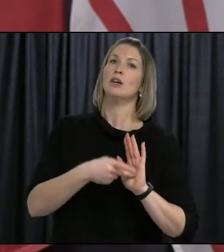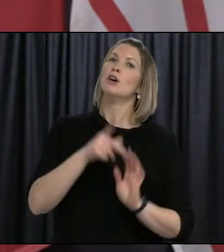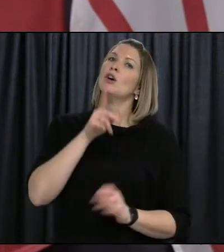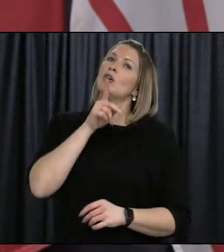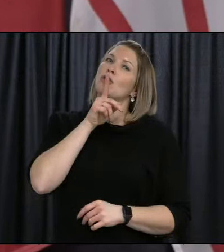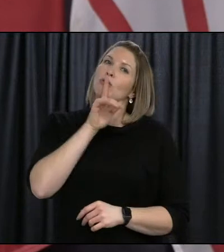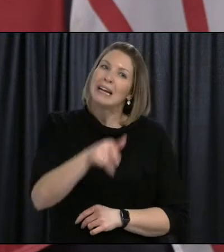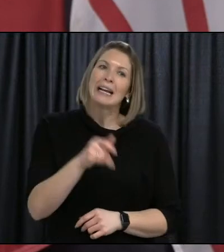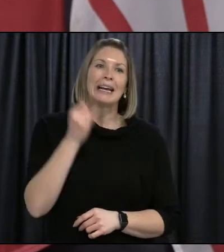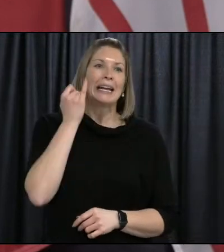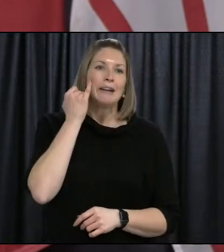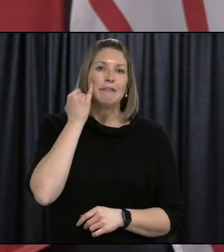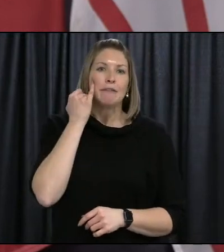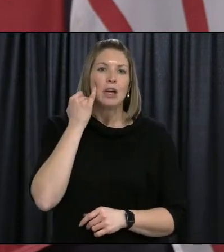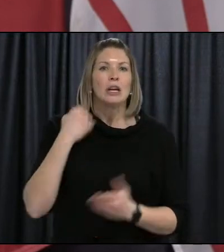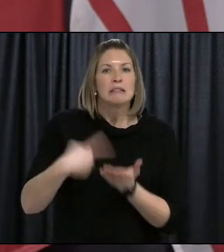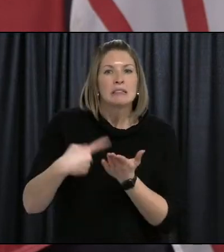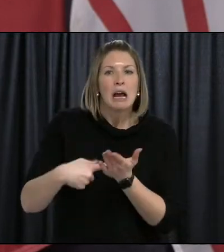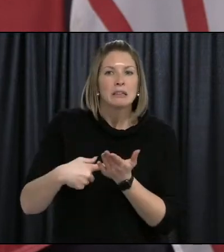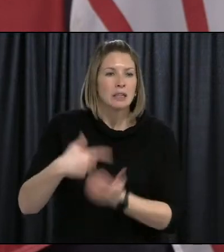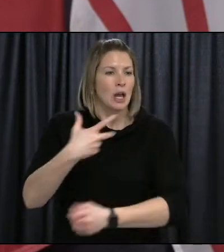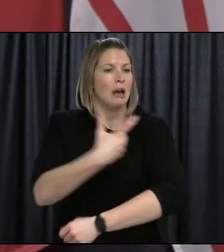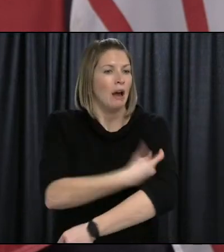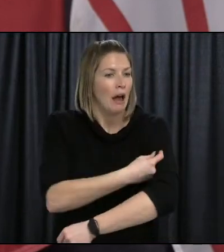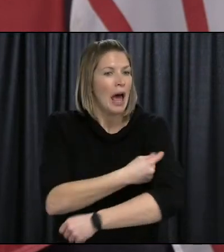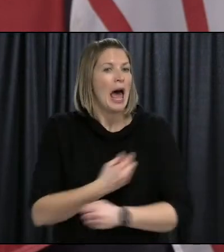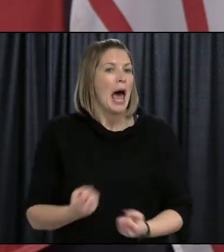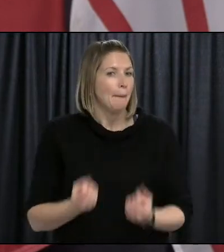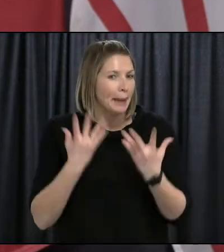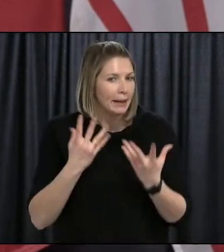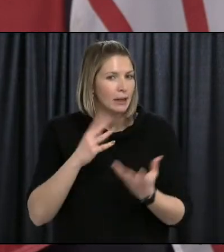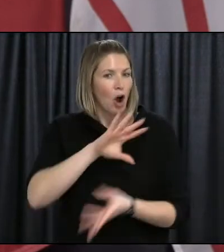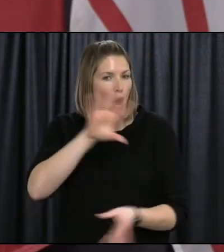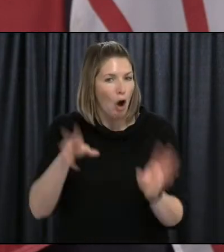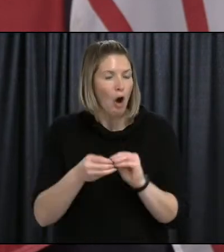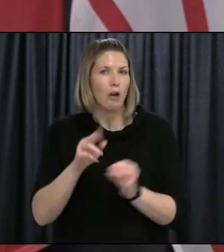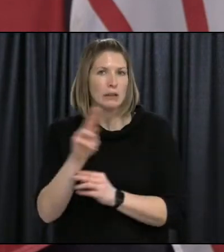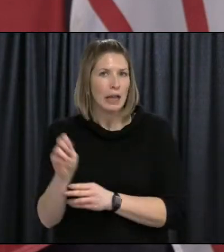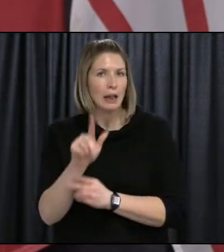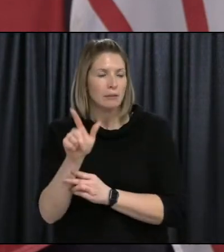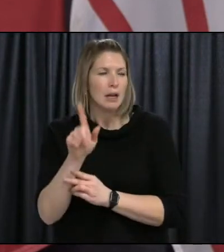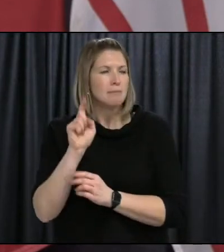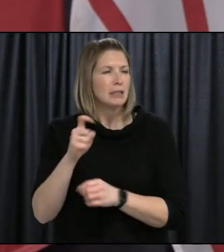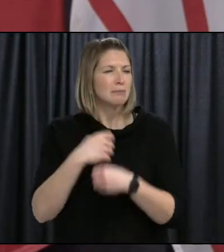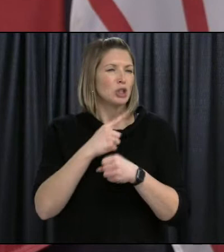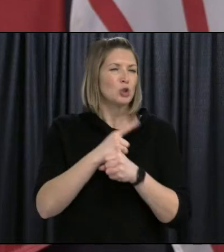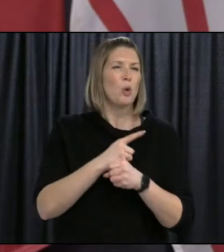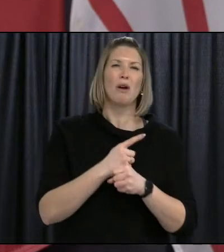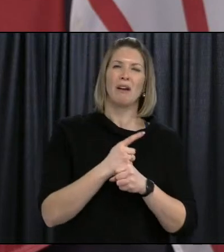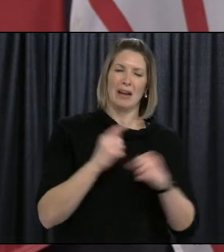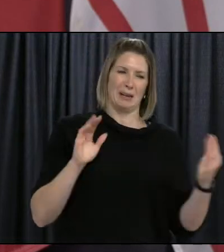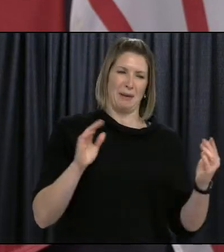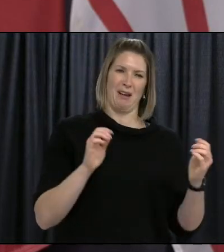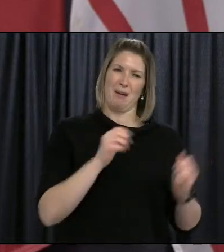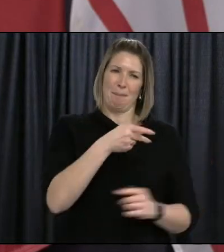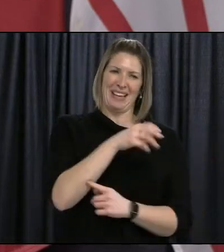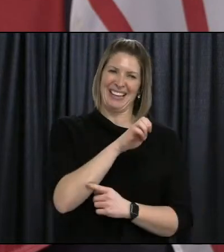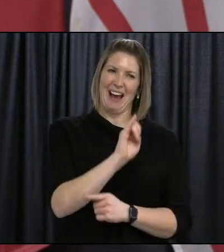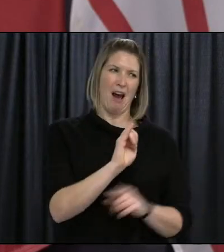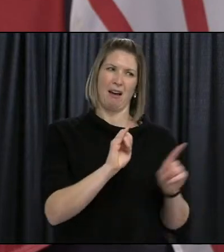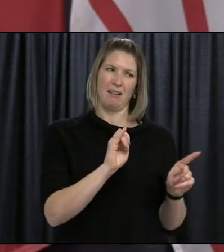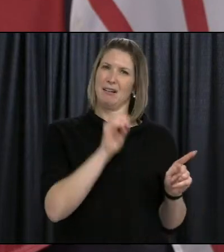apples, we need to really compare apples to apples, but I don't think it's fair to really compare us, for example, to PEI that doesn't have